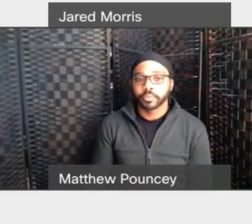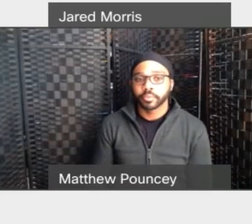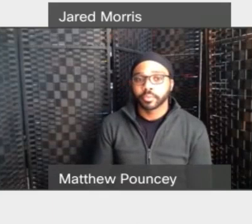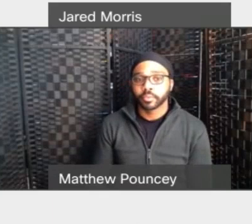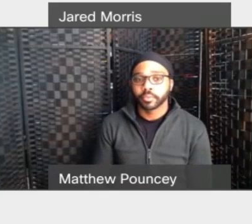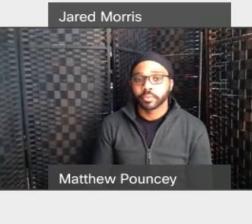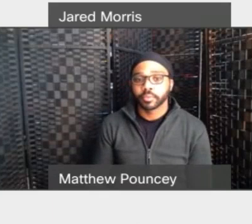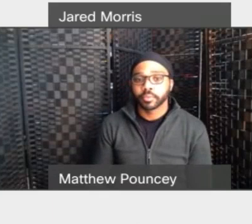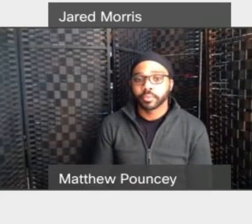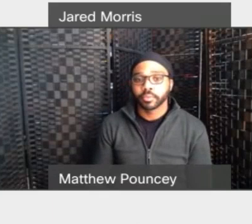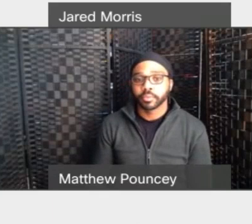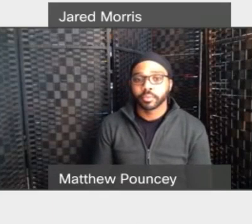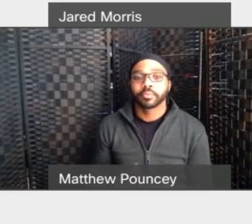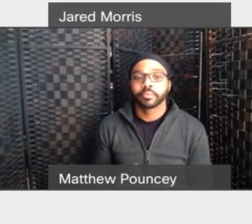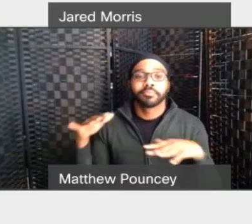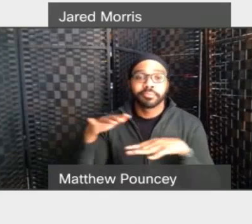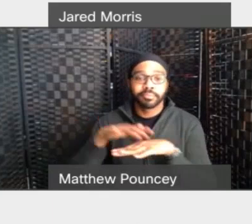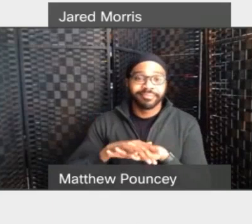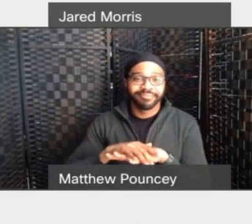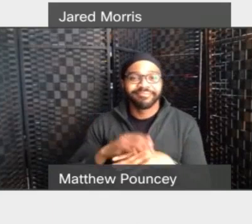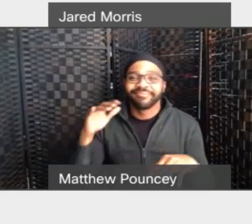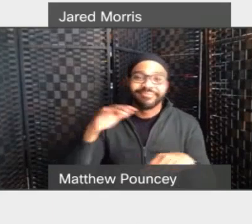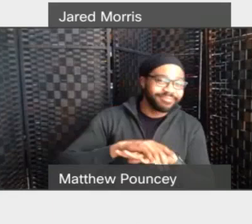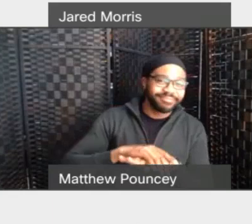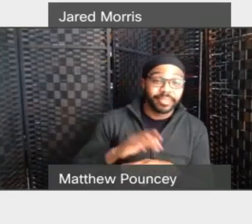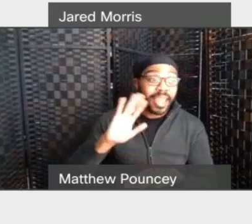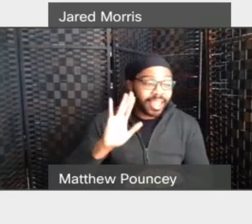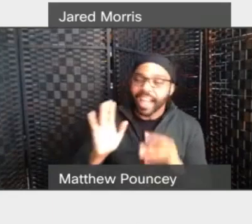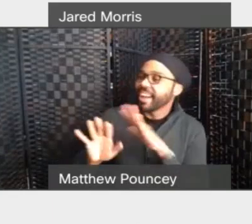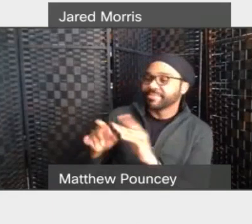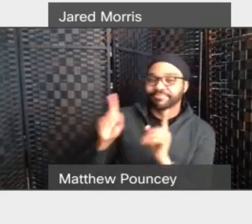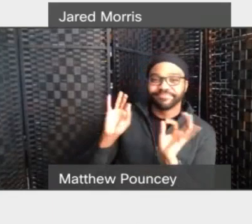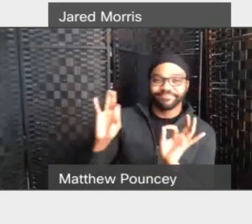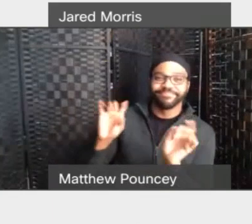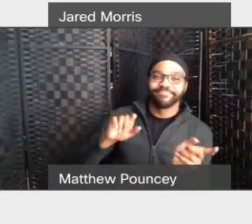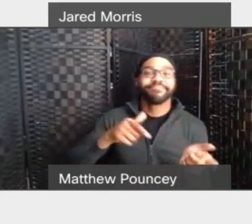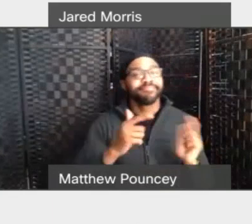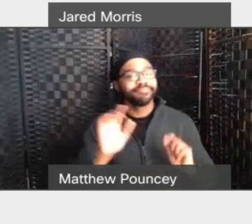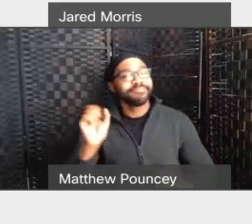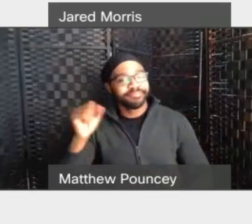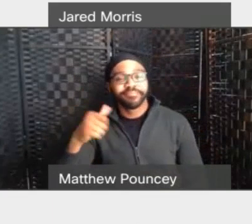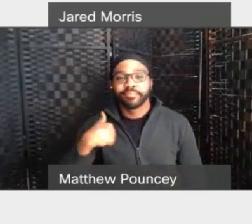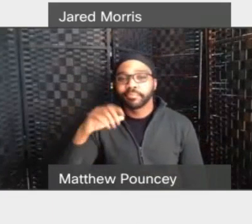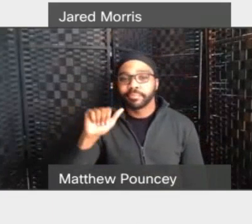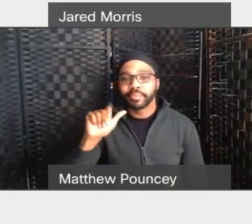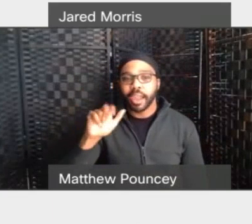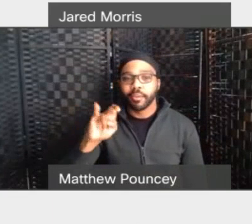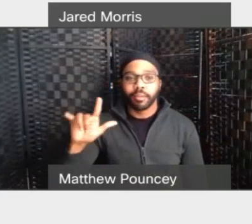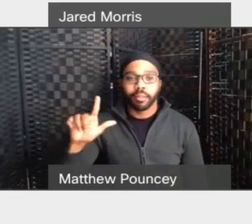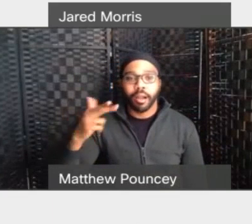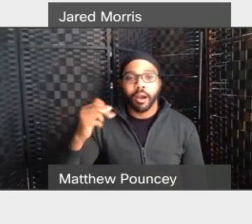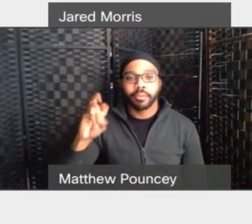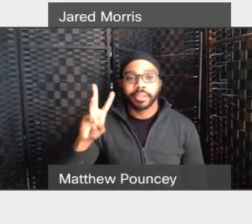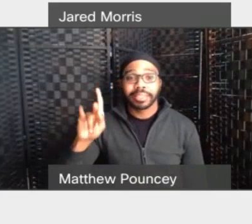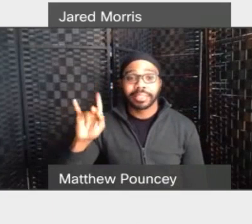Hi, Director I think Reese. we have. Good. There you are. Hello. Hi, how are you? This is Daryl Hawkins. And what I will say